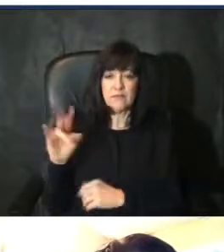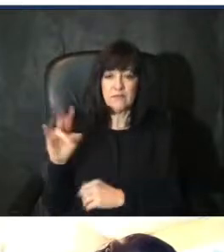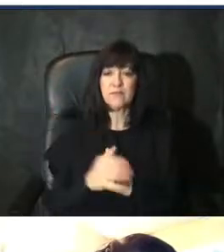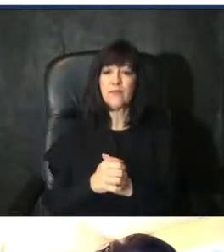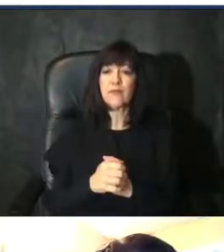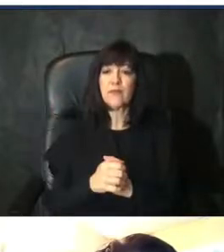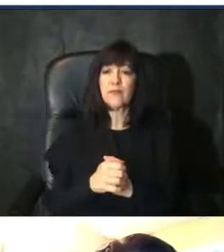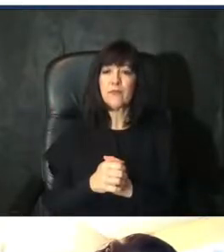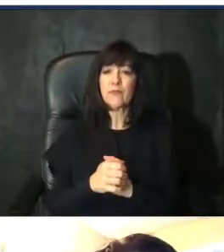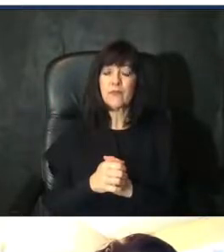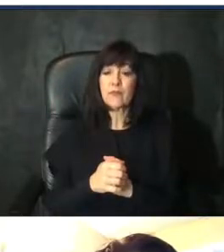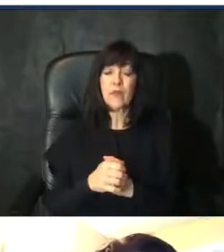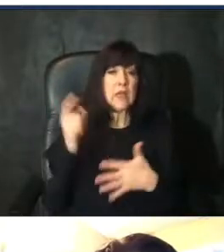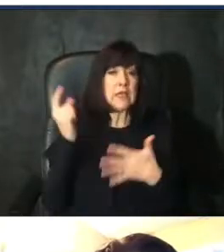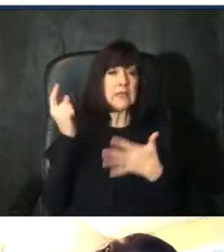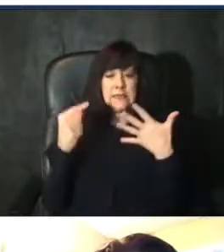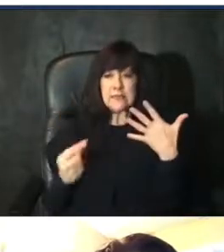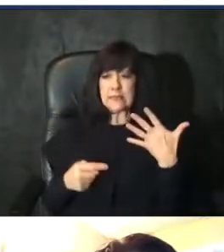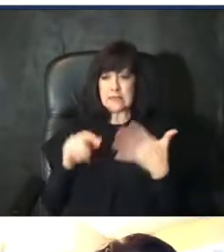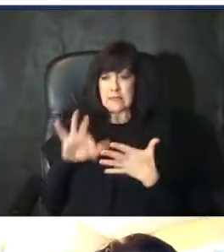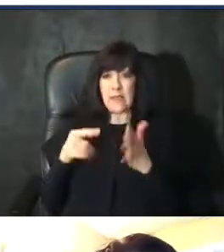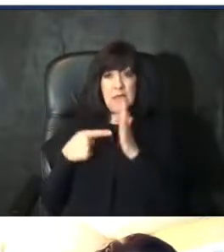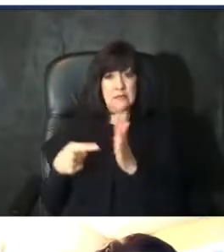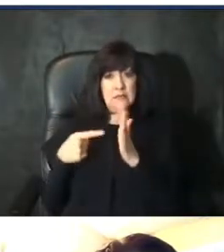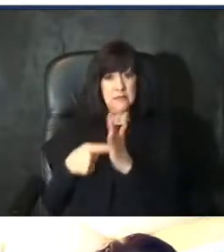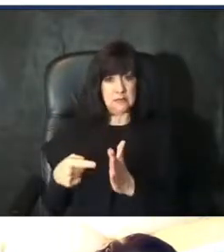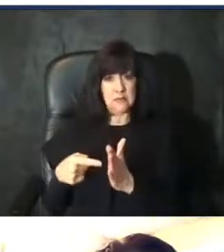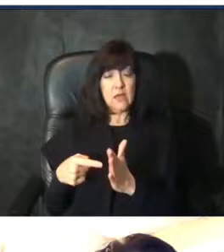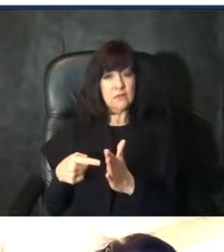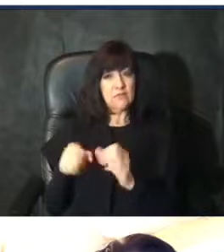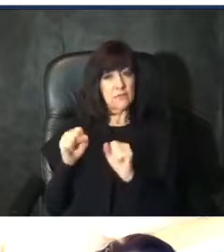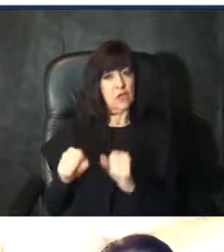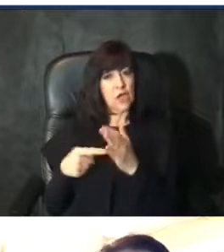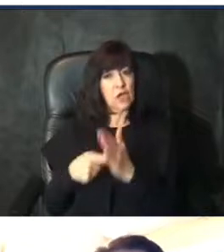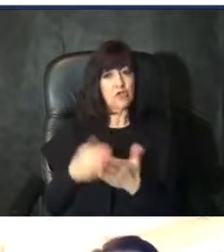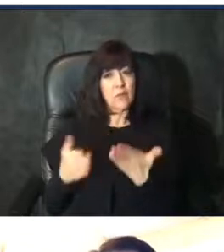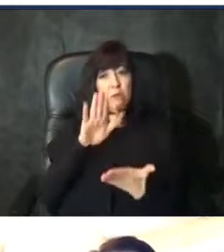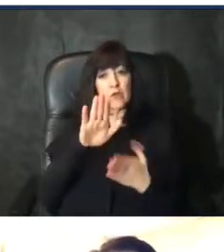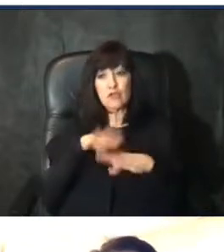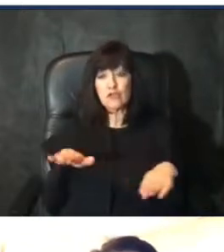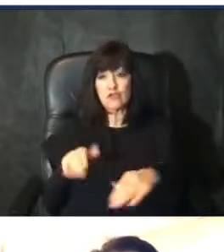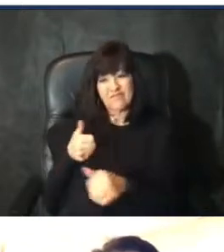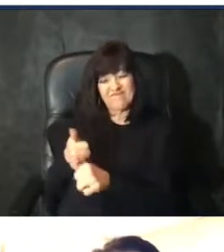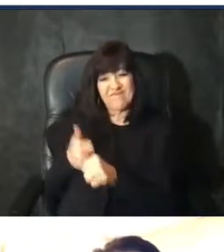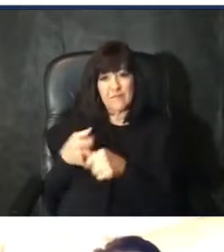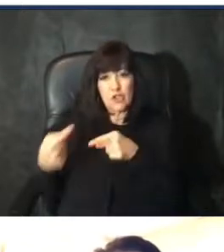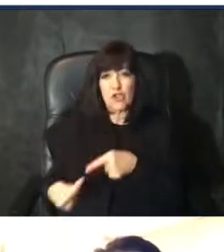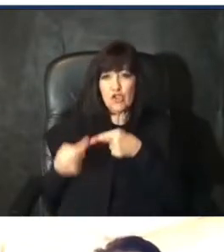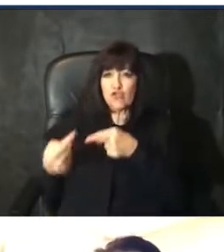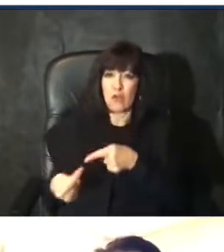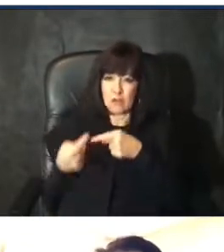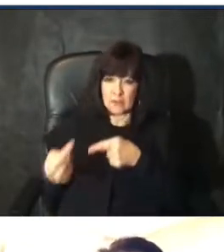So all of these signs can be indicators that your children are really struggling, but switching gears a little, there are definitely things